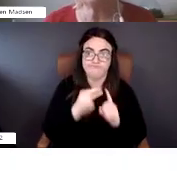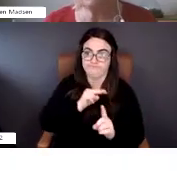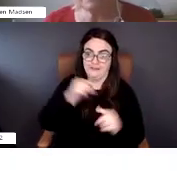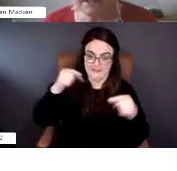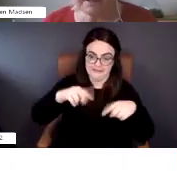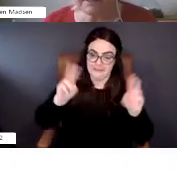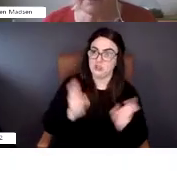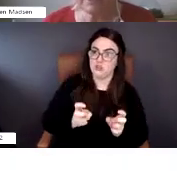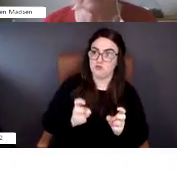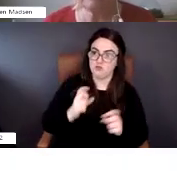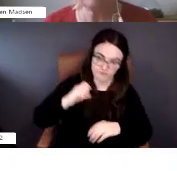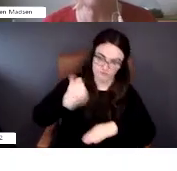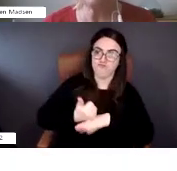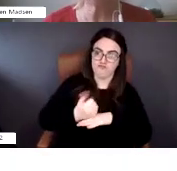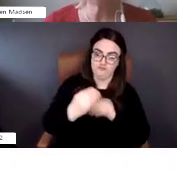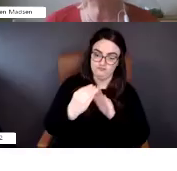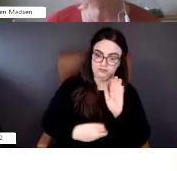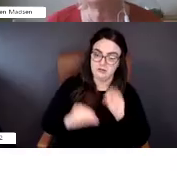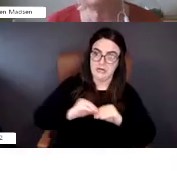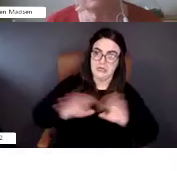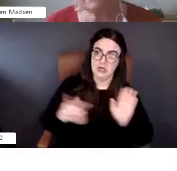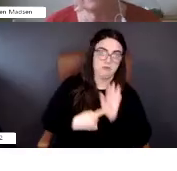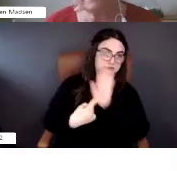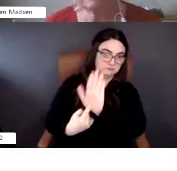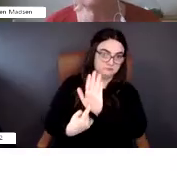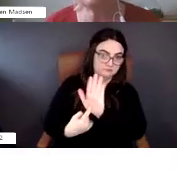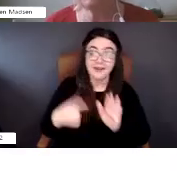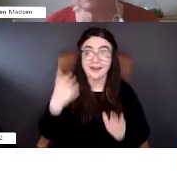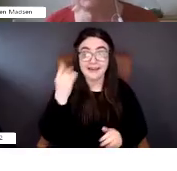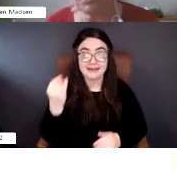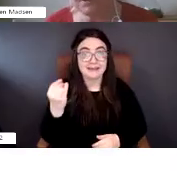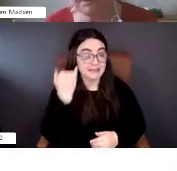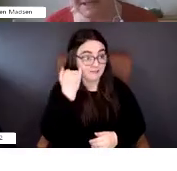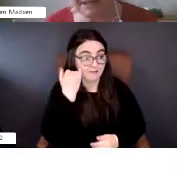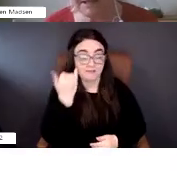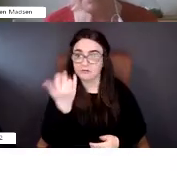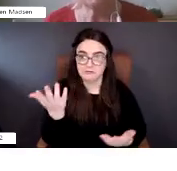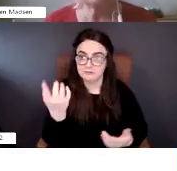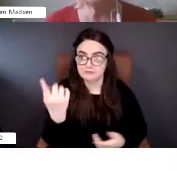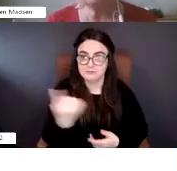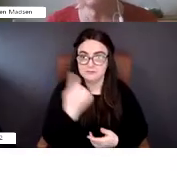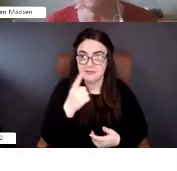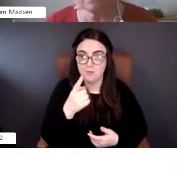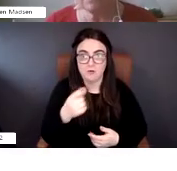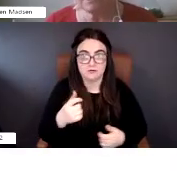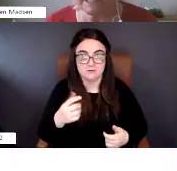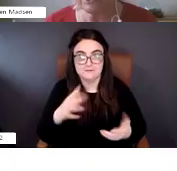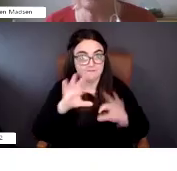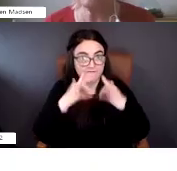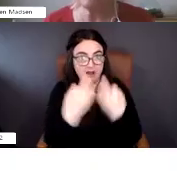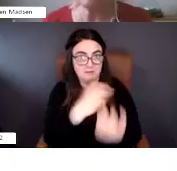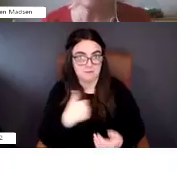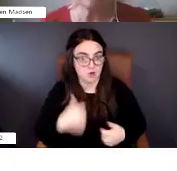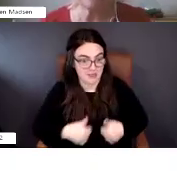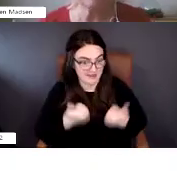know what constitutes the behavior and they know who they can contact and what the procedure will be. So it opens up communication